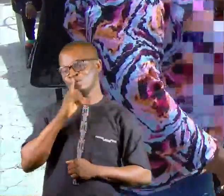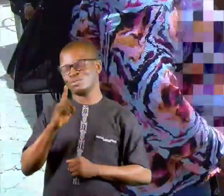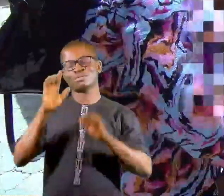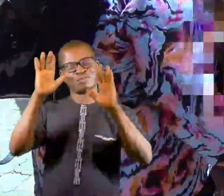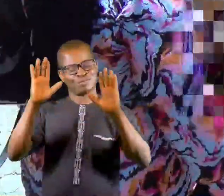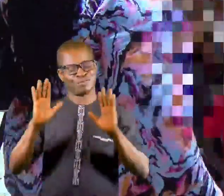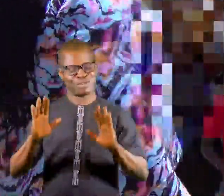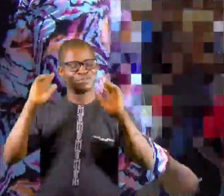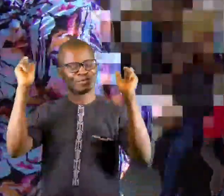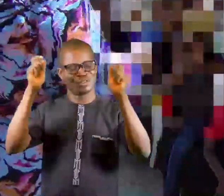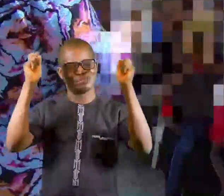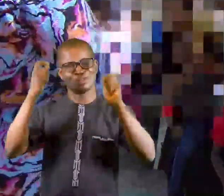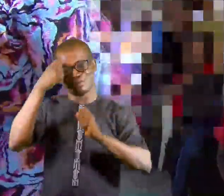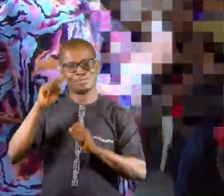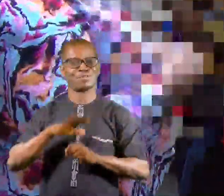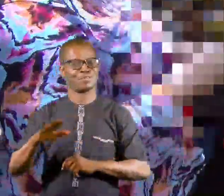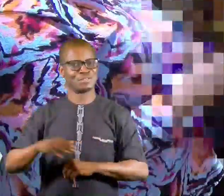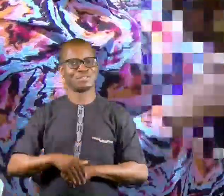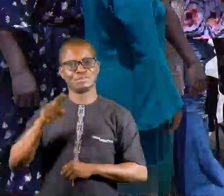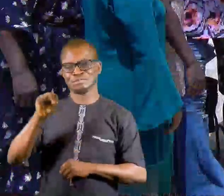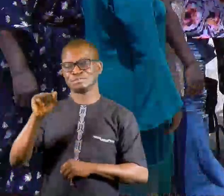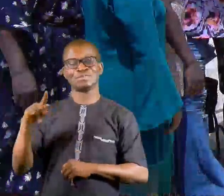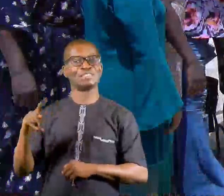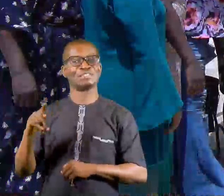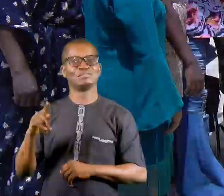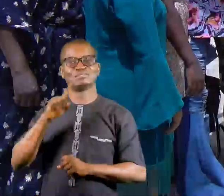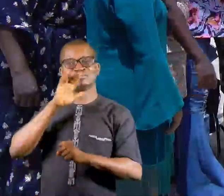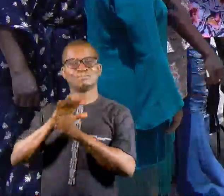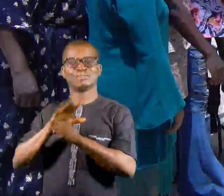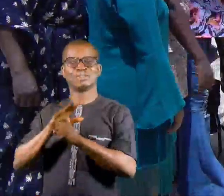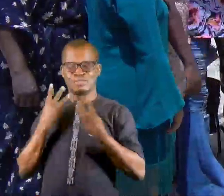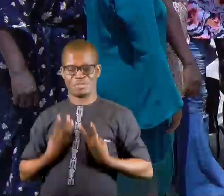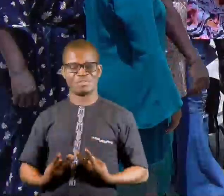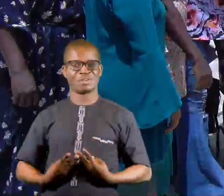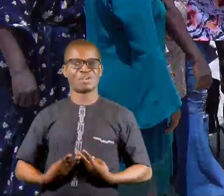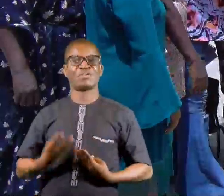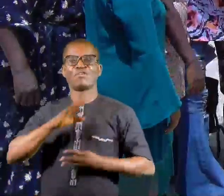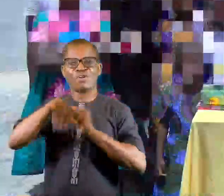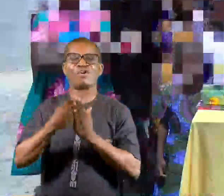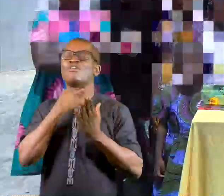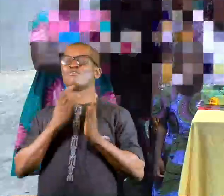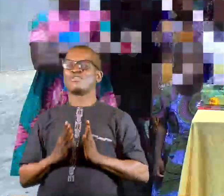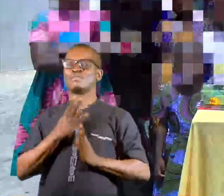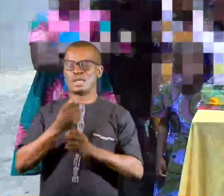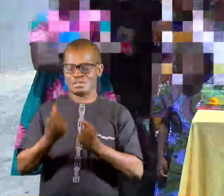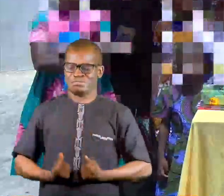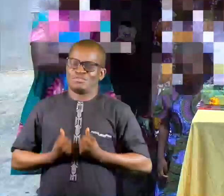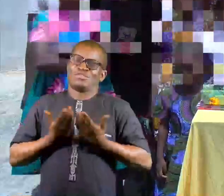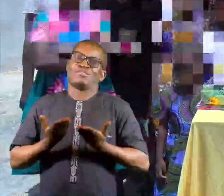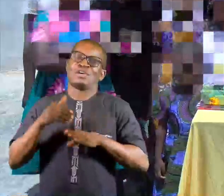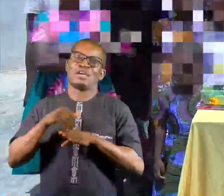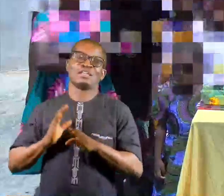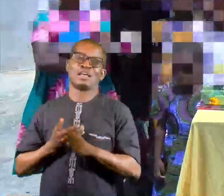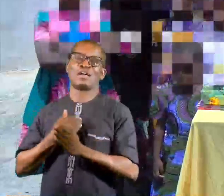It was indeed a wonderful celebration for the children. NAPTIP is committed to ensuring the welfare and well-being of all victims and